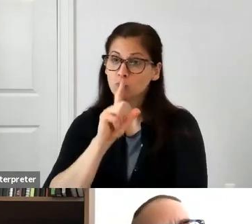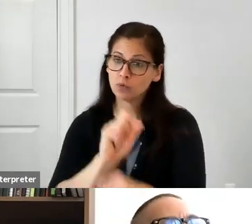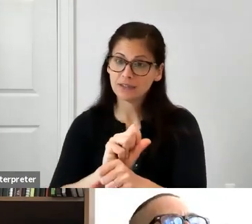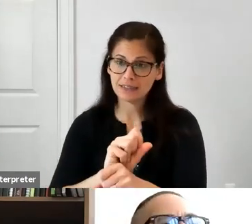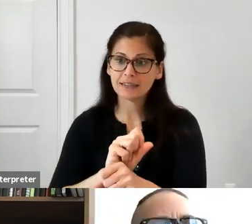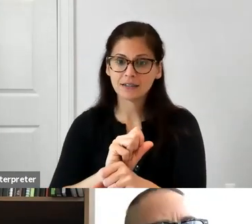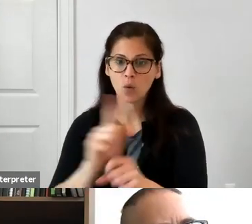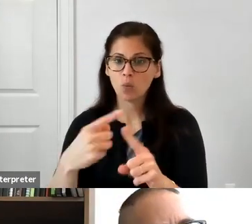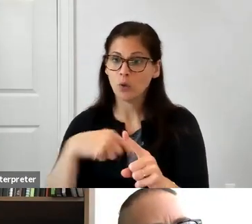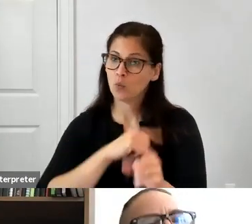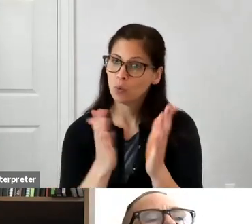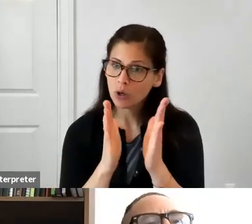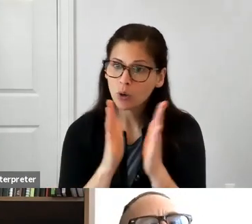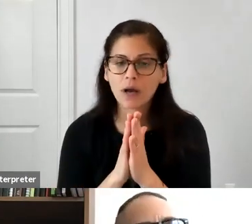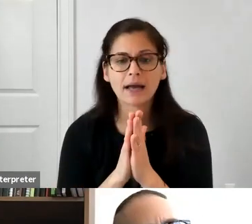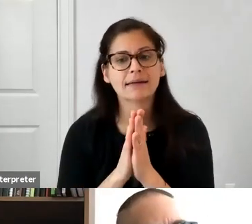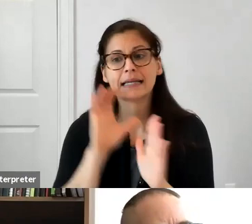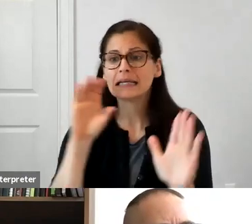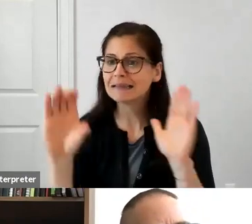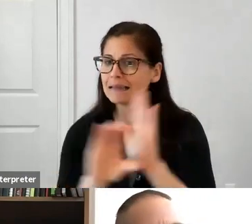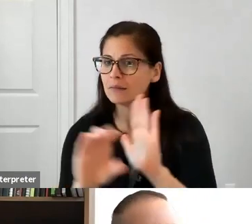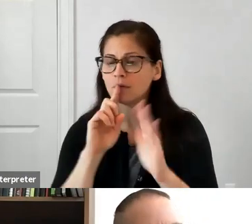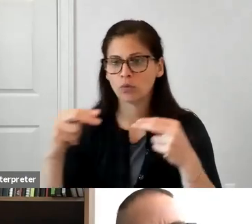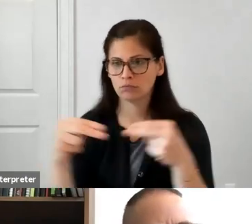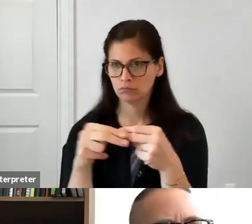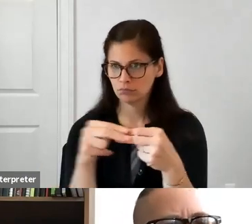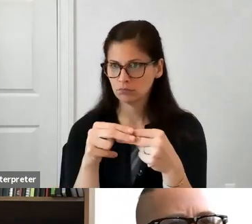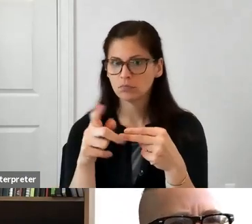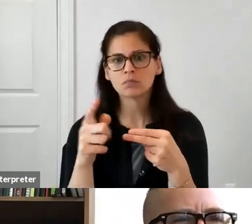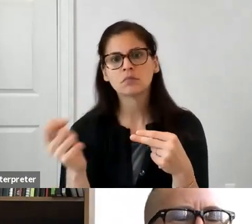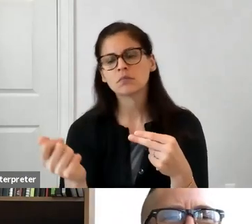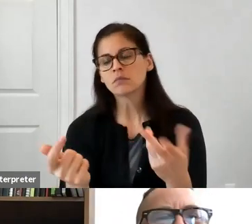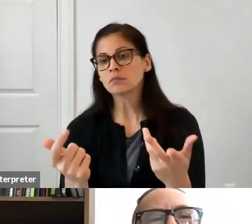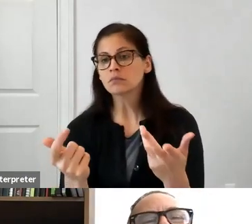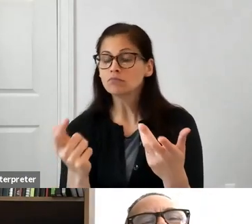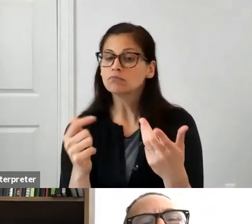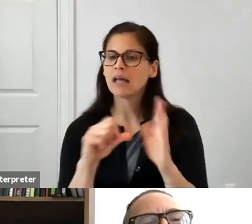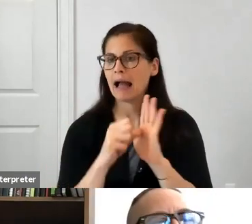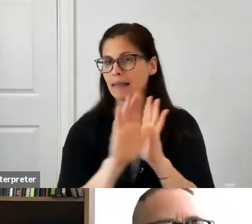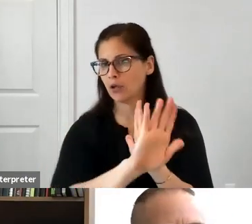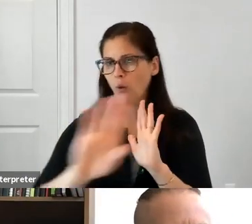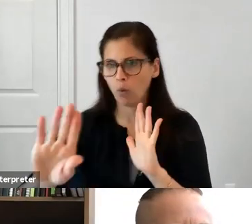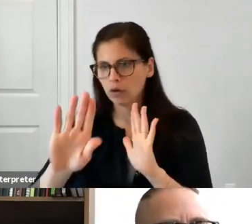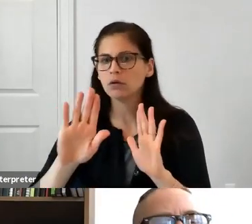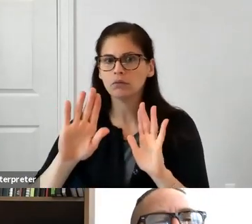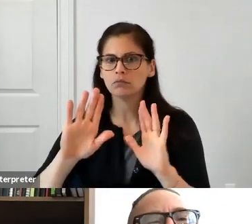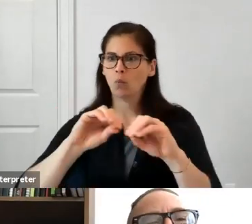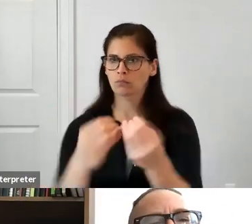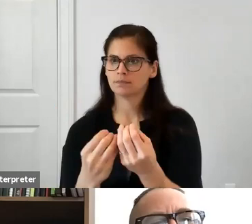we requested images for the slideshow so that you would all have your moment. Of course, above and